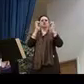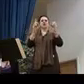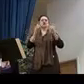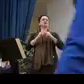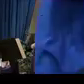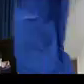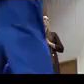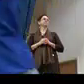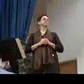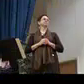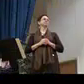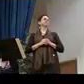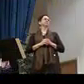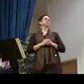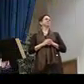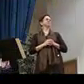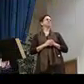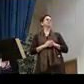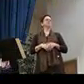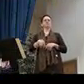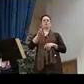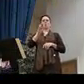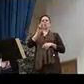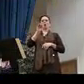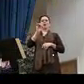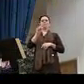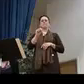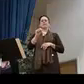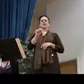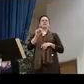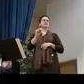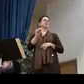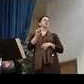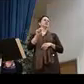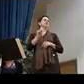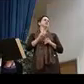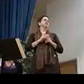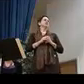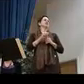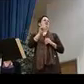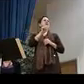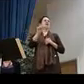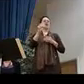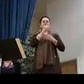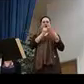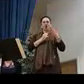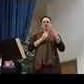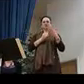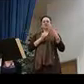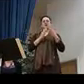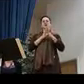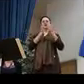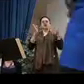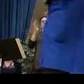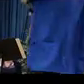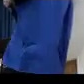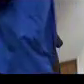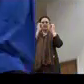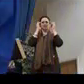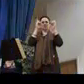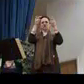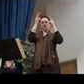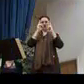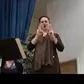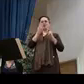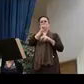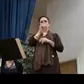Robin Aliso Kinneman, Associate of Arts, General Education, Honors, Associate of Science, General Education, Honors.